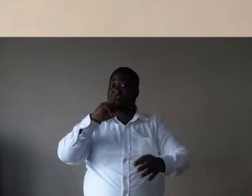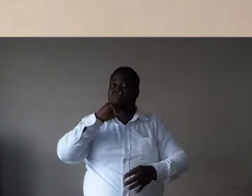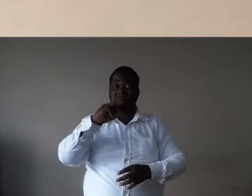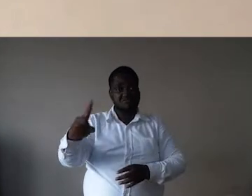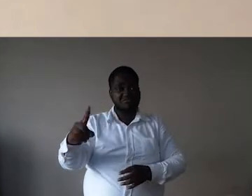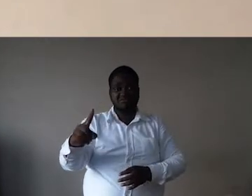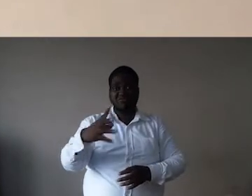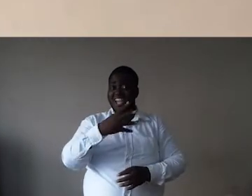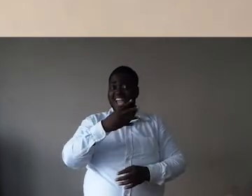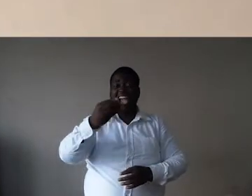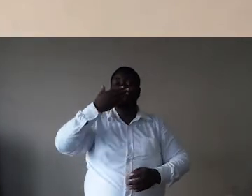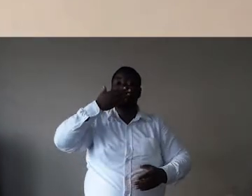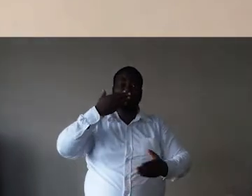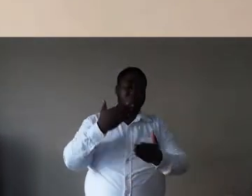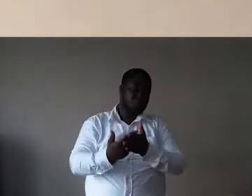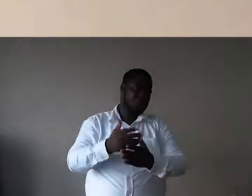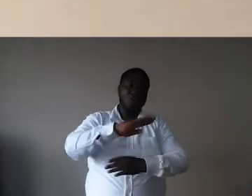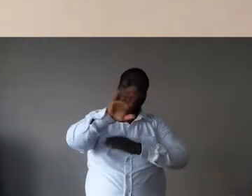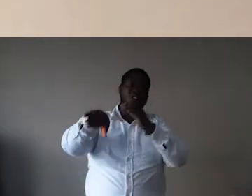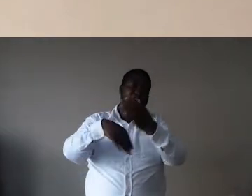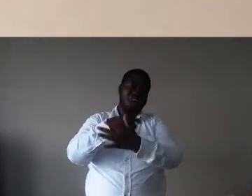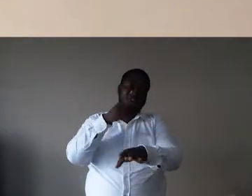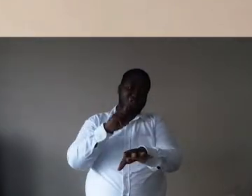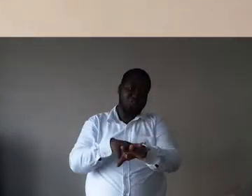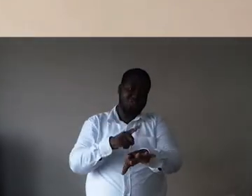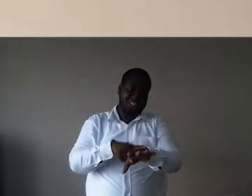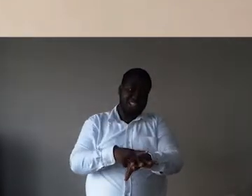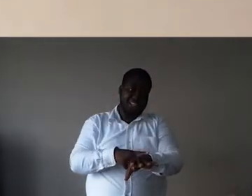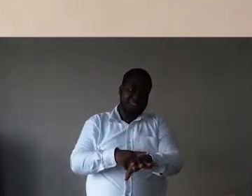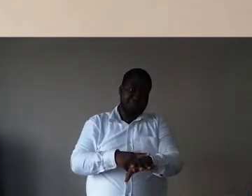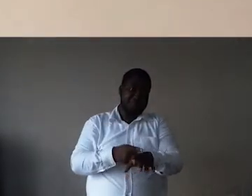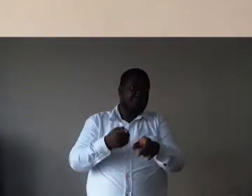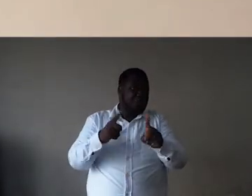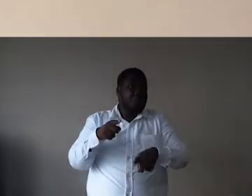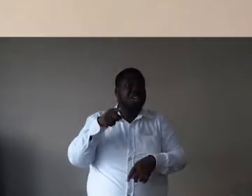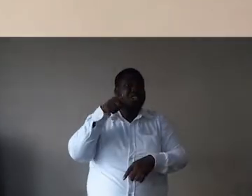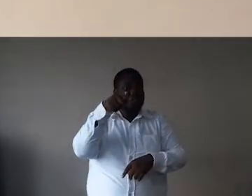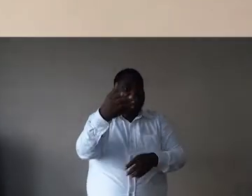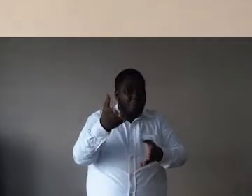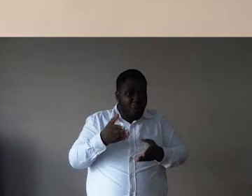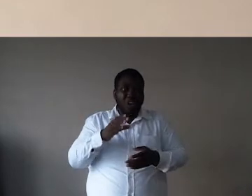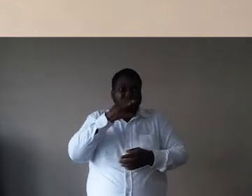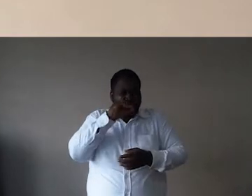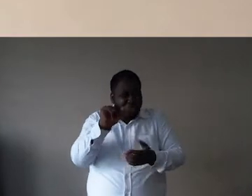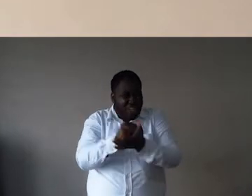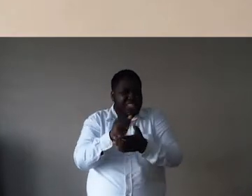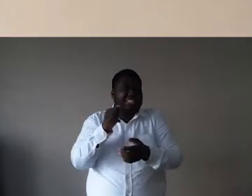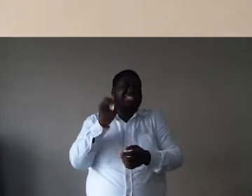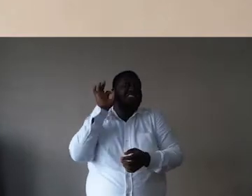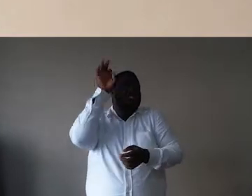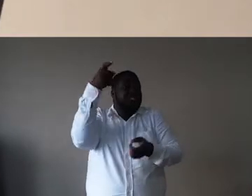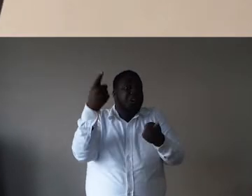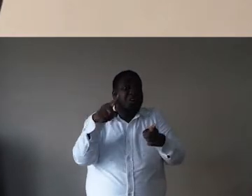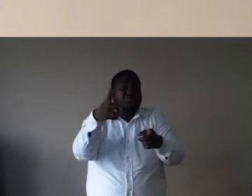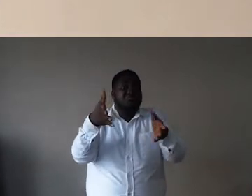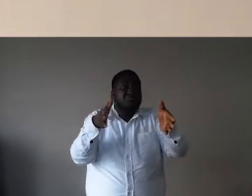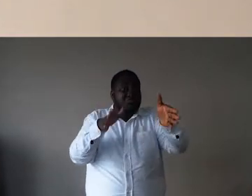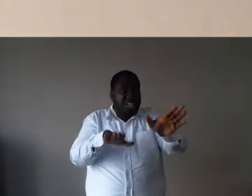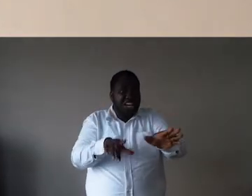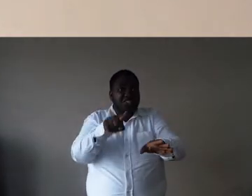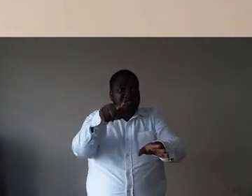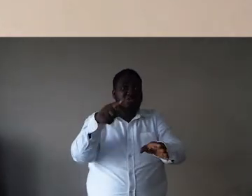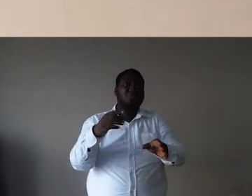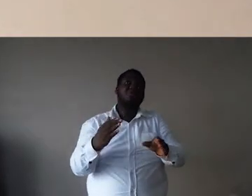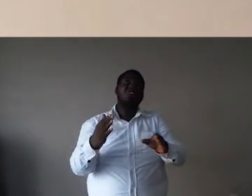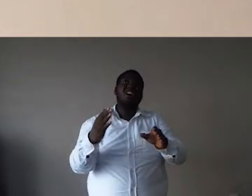perfect, converting the soul, and his judgment is true and righteous altogether. Therefore, for us to be sure of